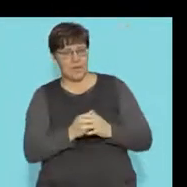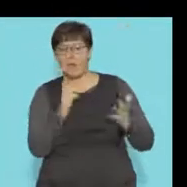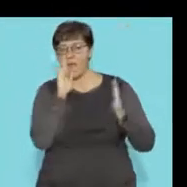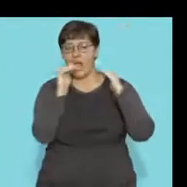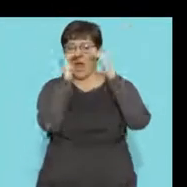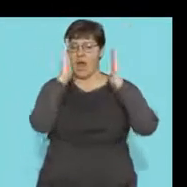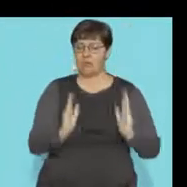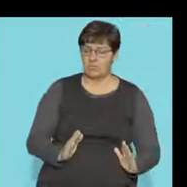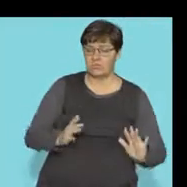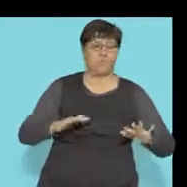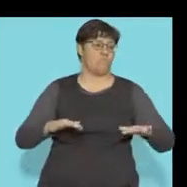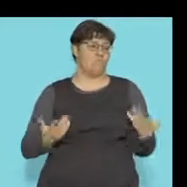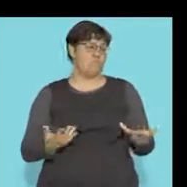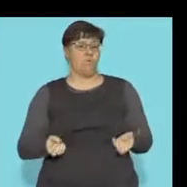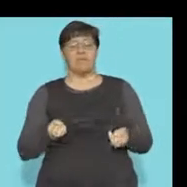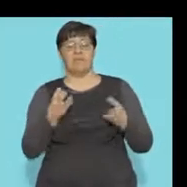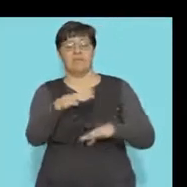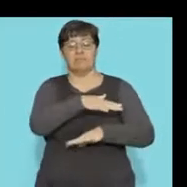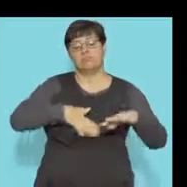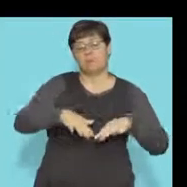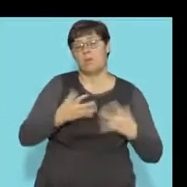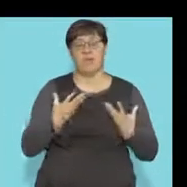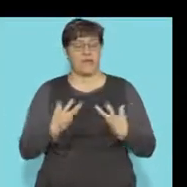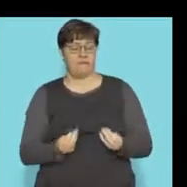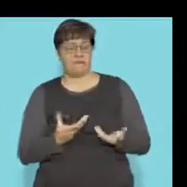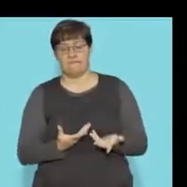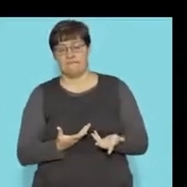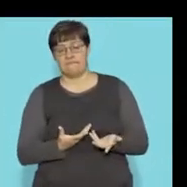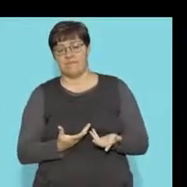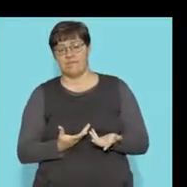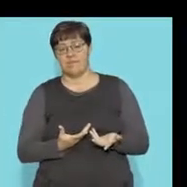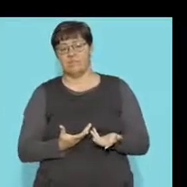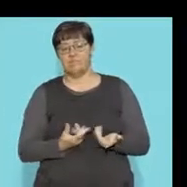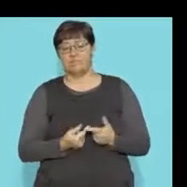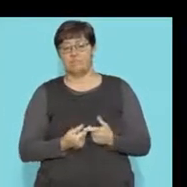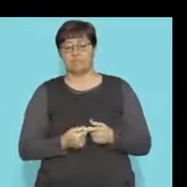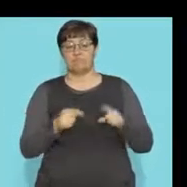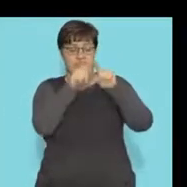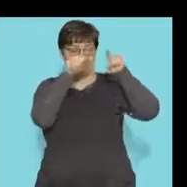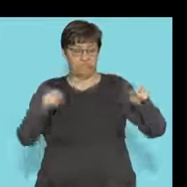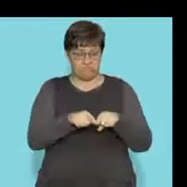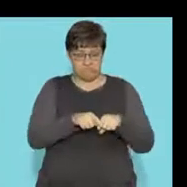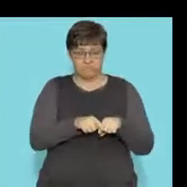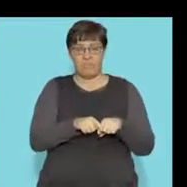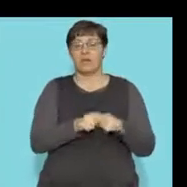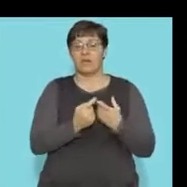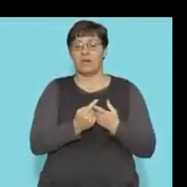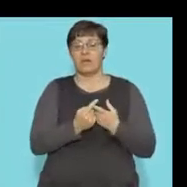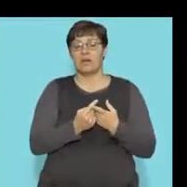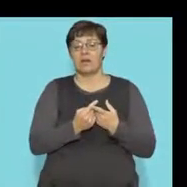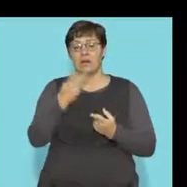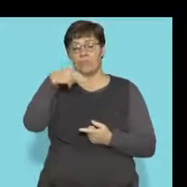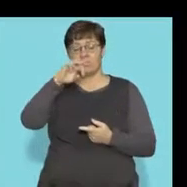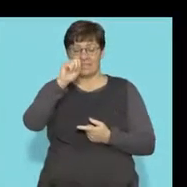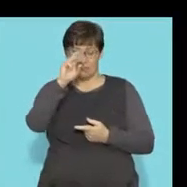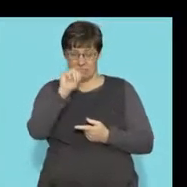house, or if you've been given a situation where you've got possibly triangular prisms in a box, it's important for us to actually visualize